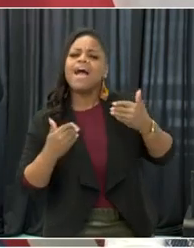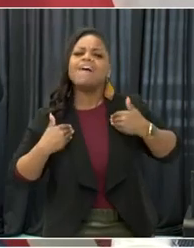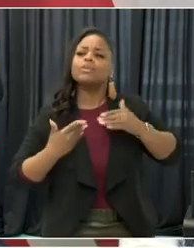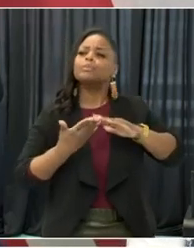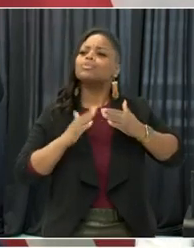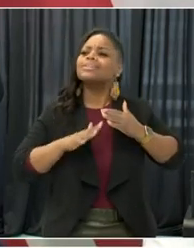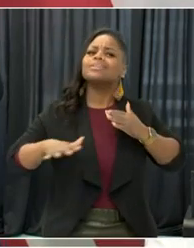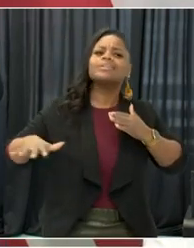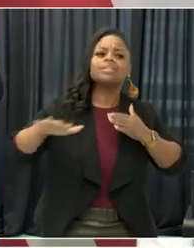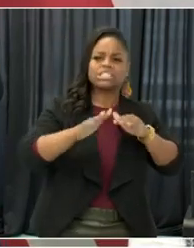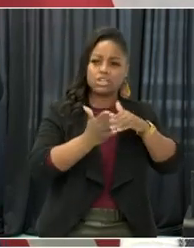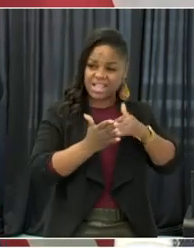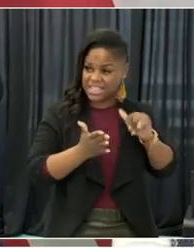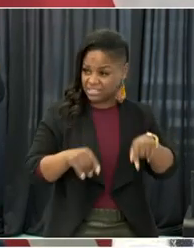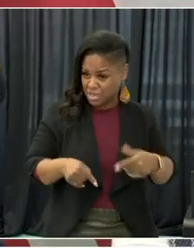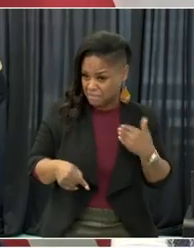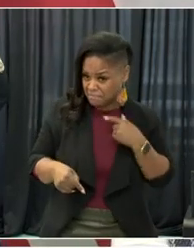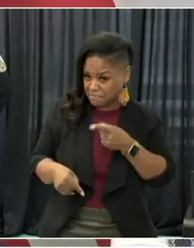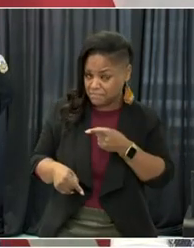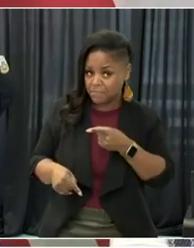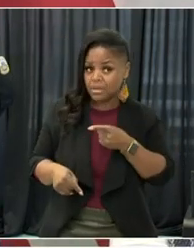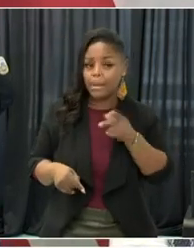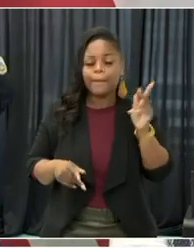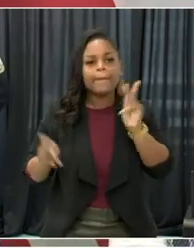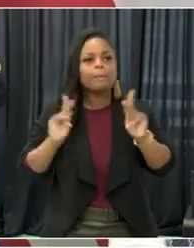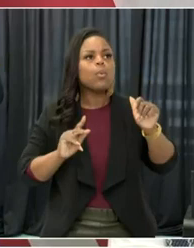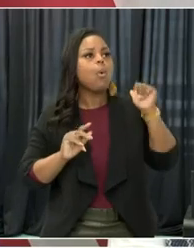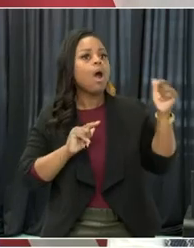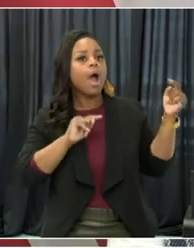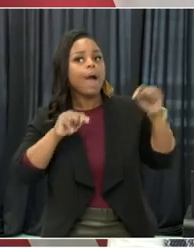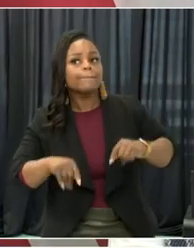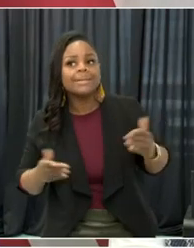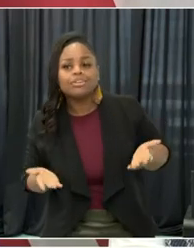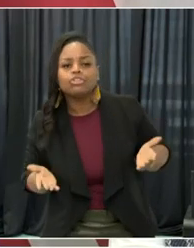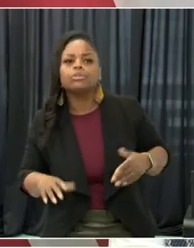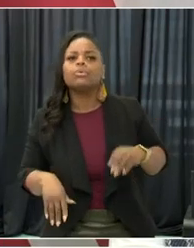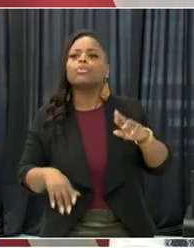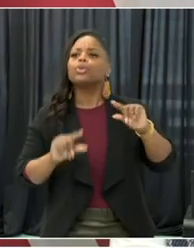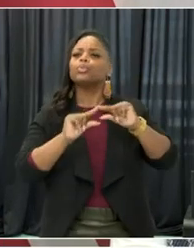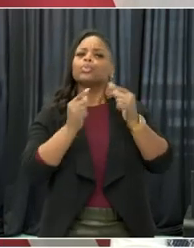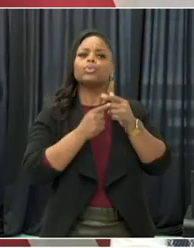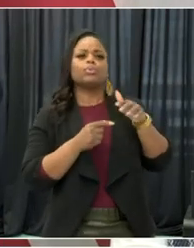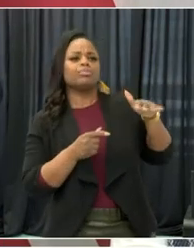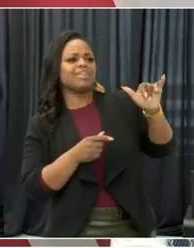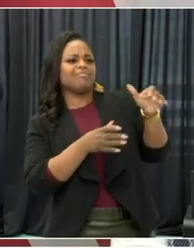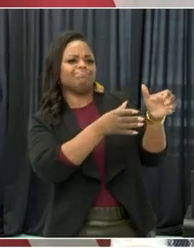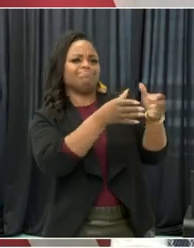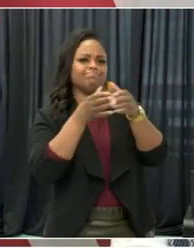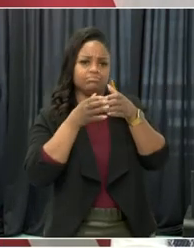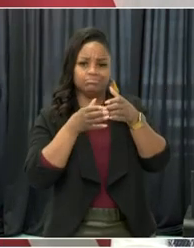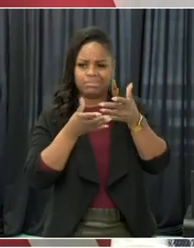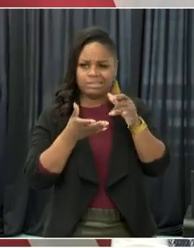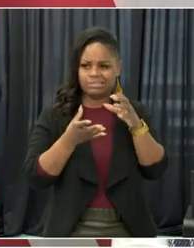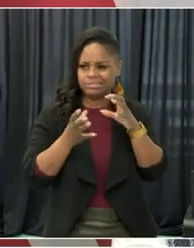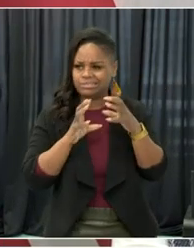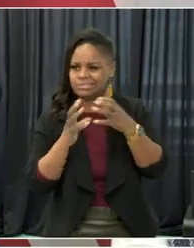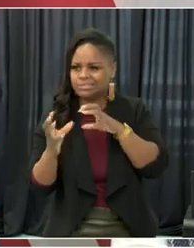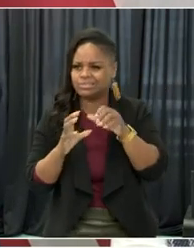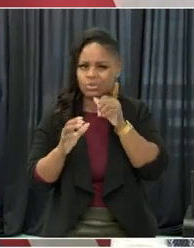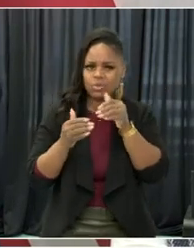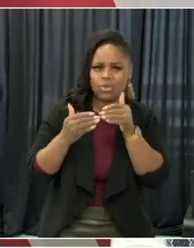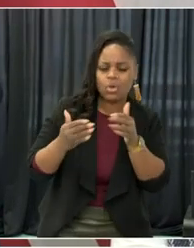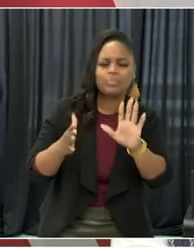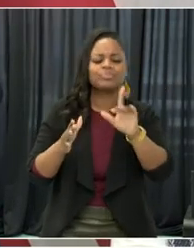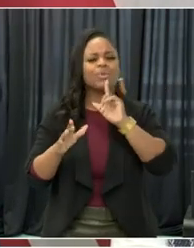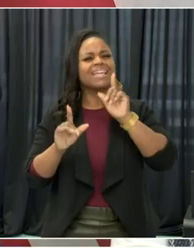lot of kids won't come here, or either they'll come to a community center and the group that they're beefing with is there too, and they can be point of contention. How do you